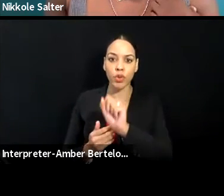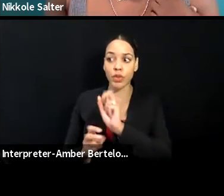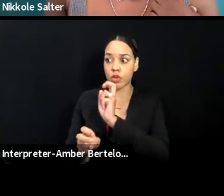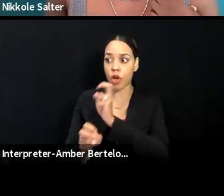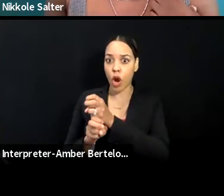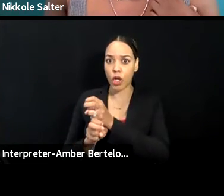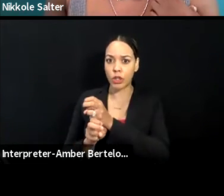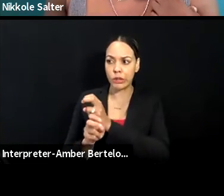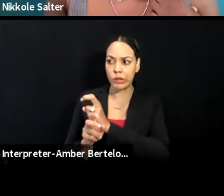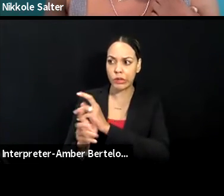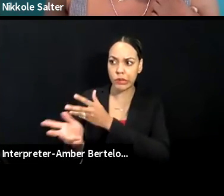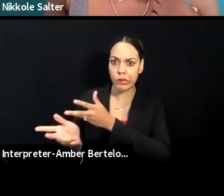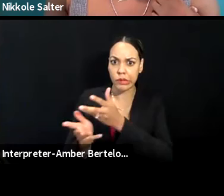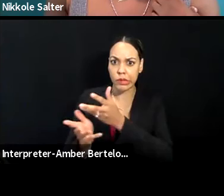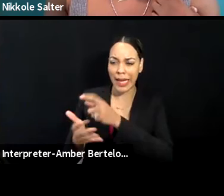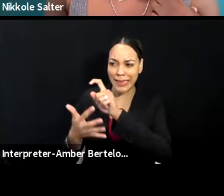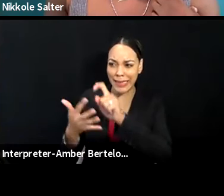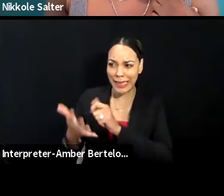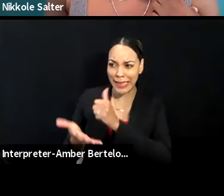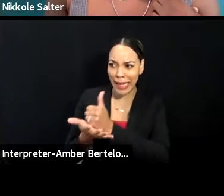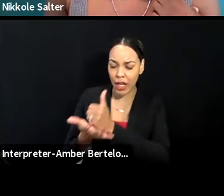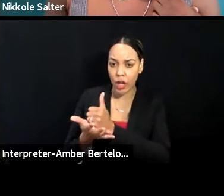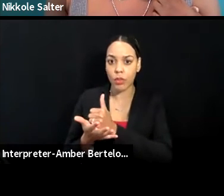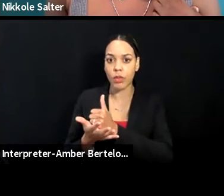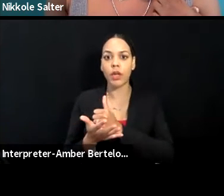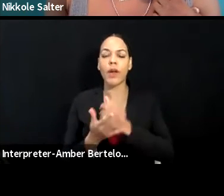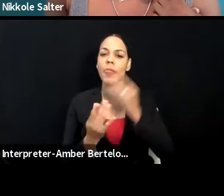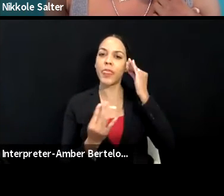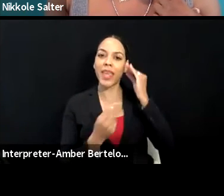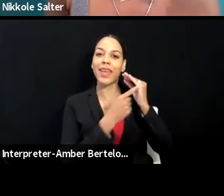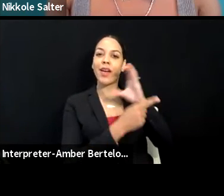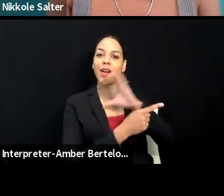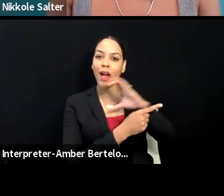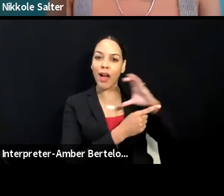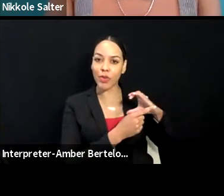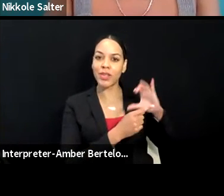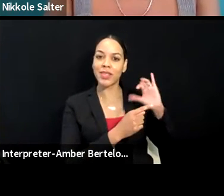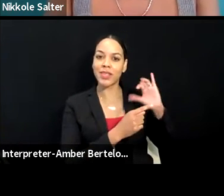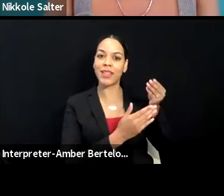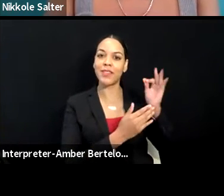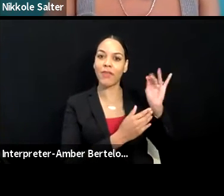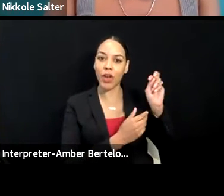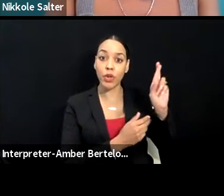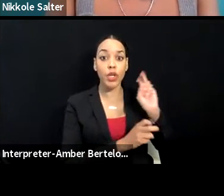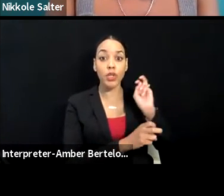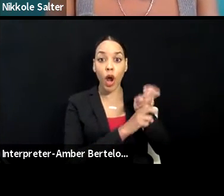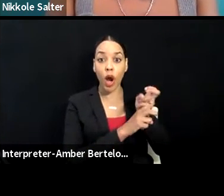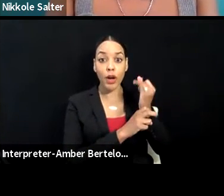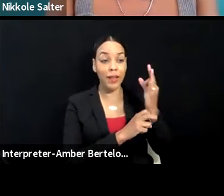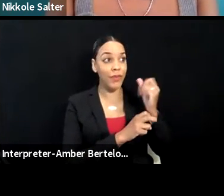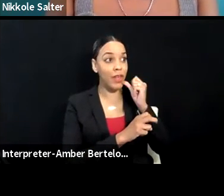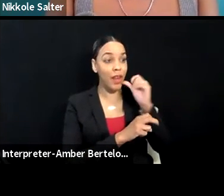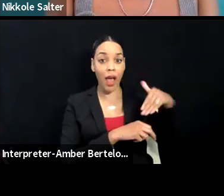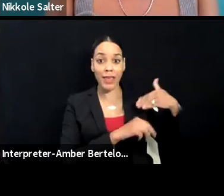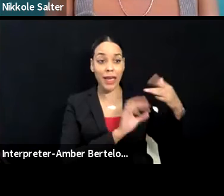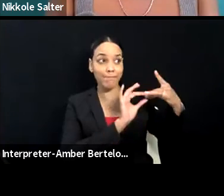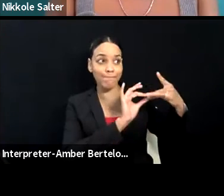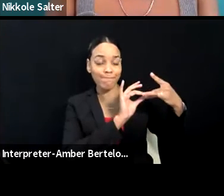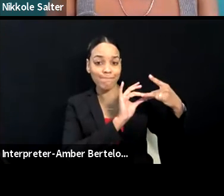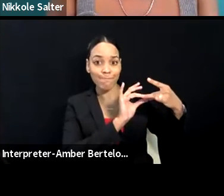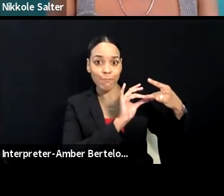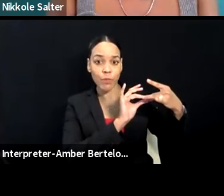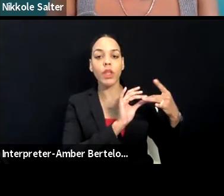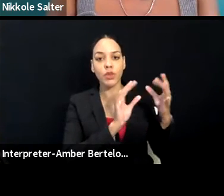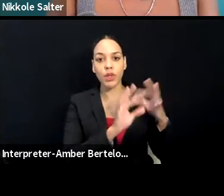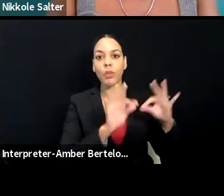you're absolutely in need, if you haven't already cultivated that relationship. And we need to have that relationship with folks on both sides